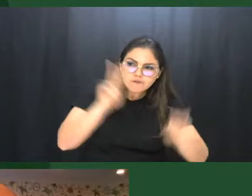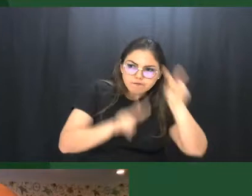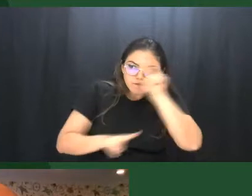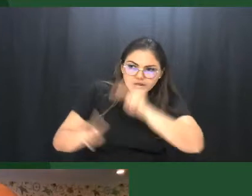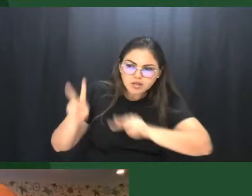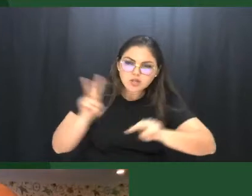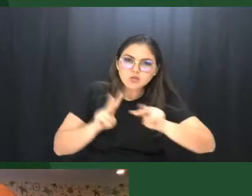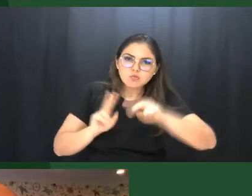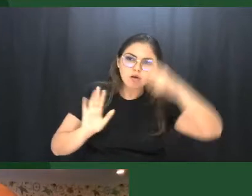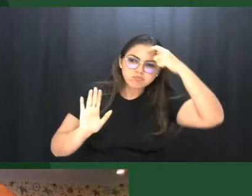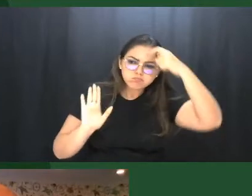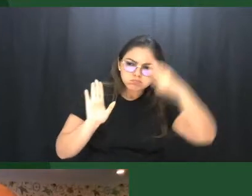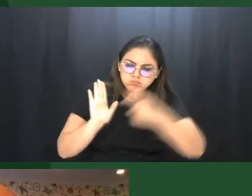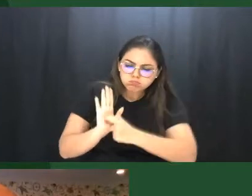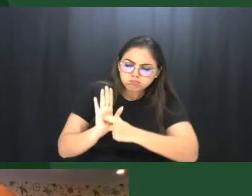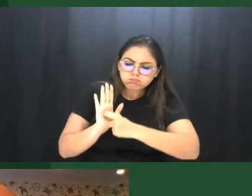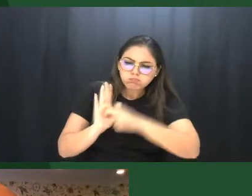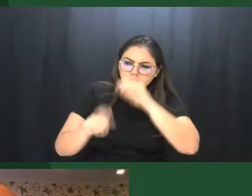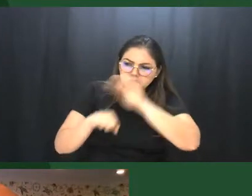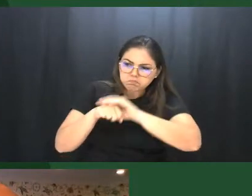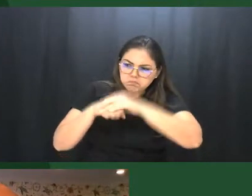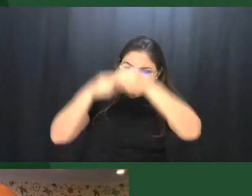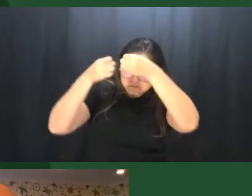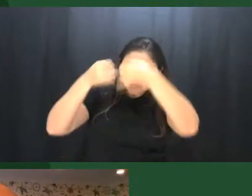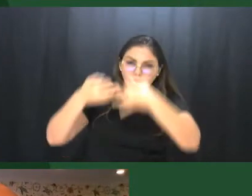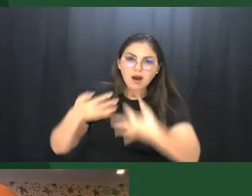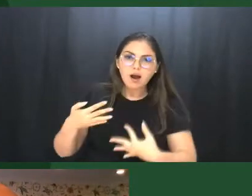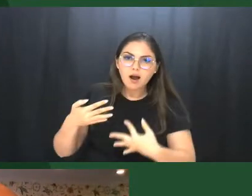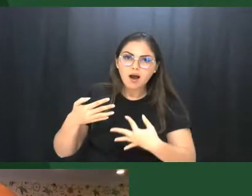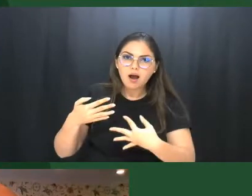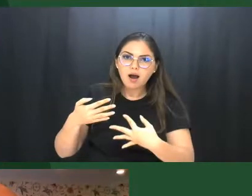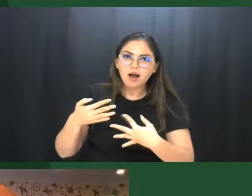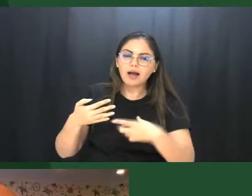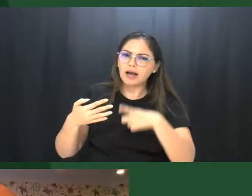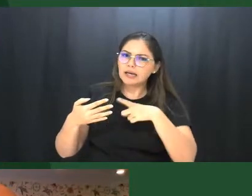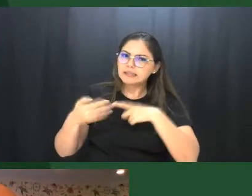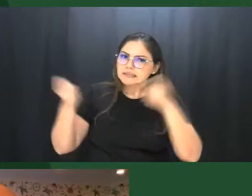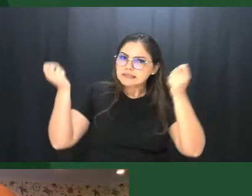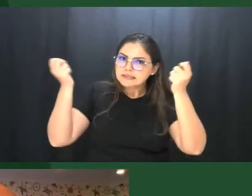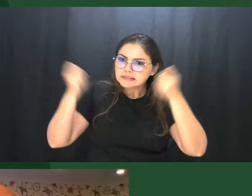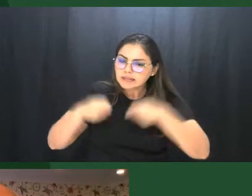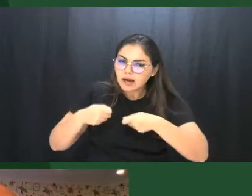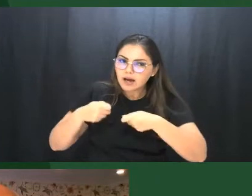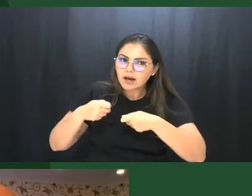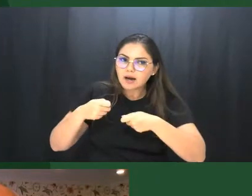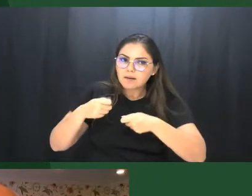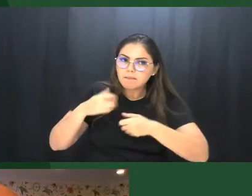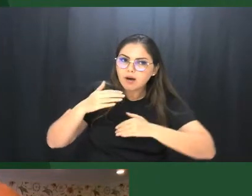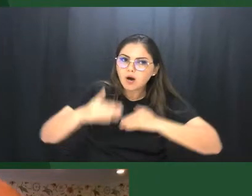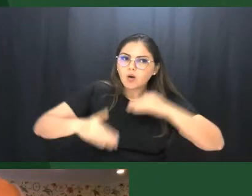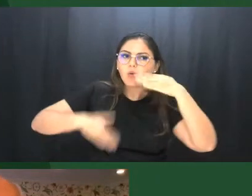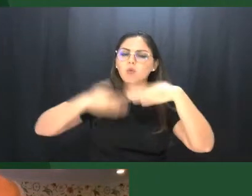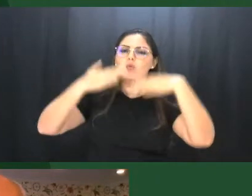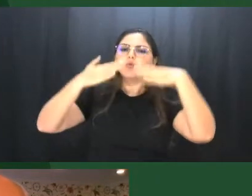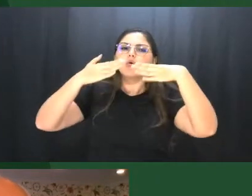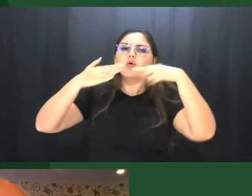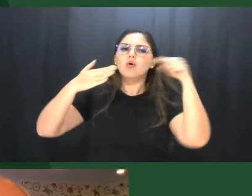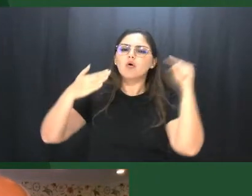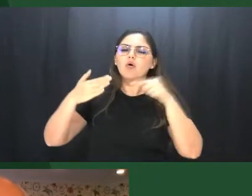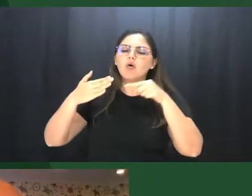another part. I